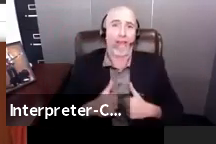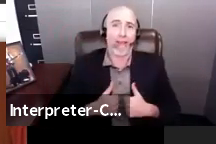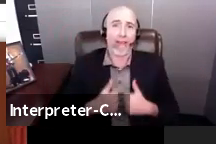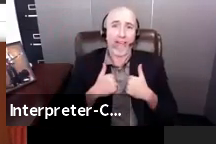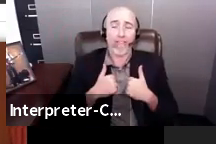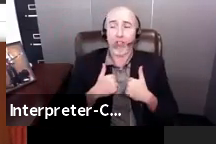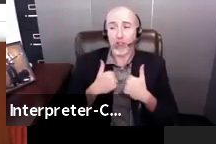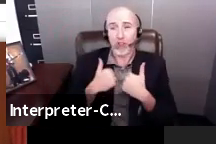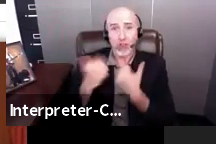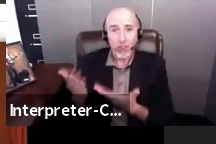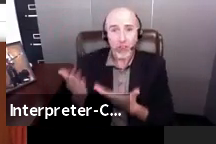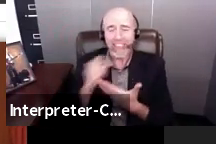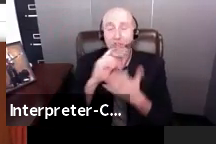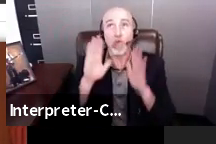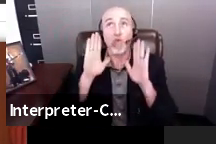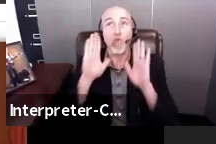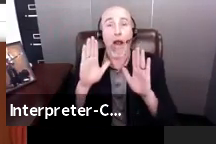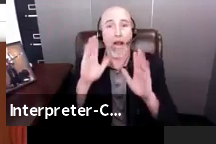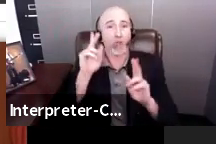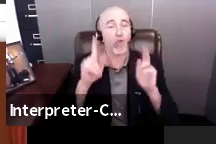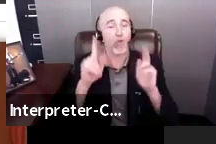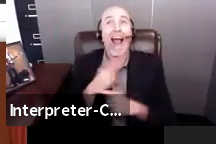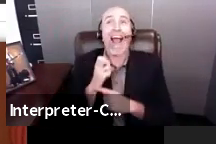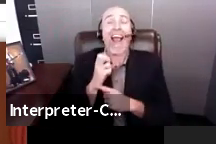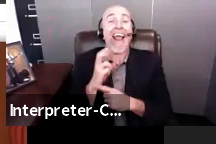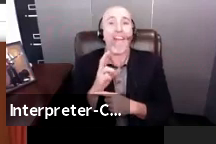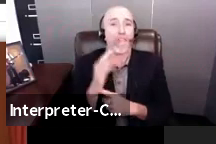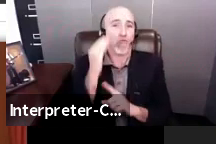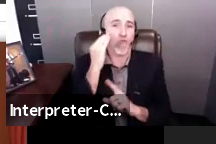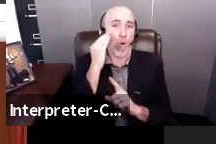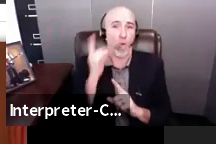the greatest human being I have ever known.